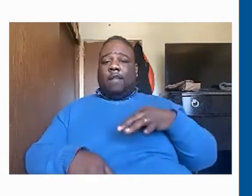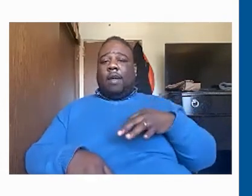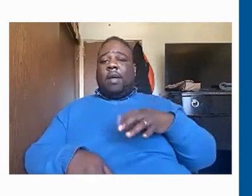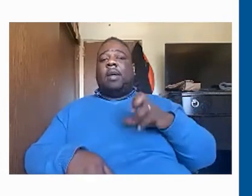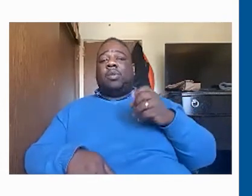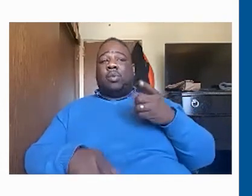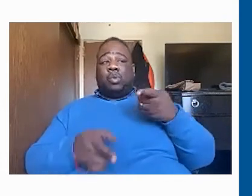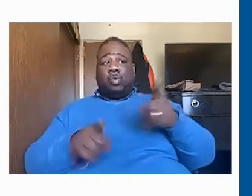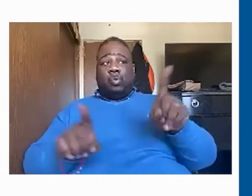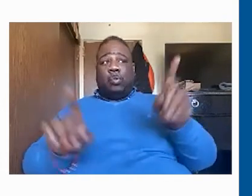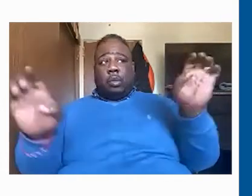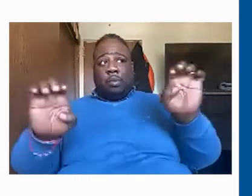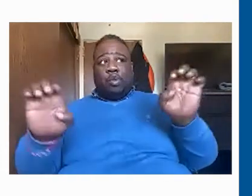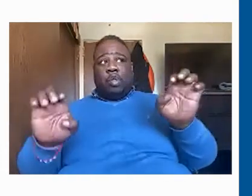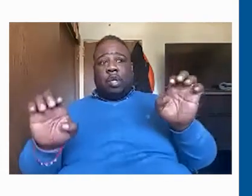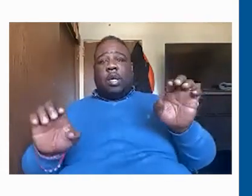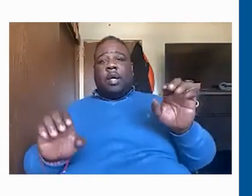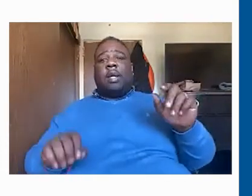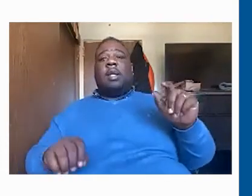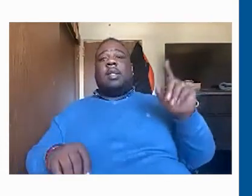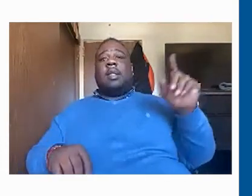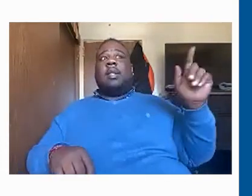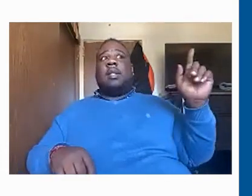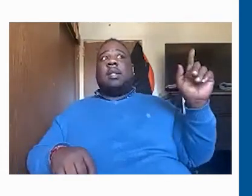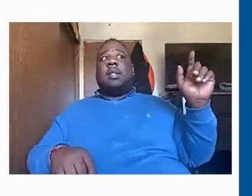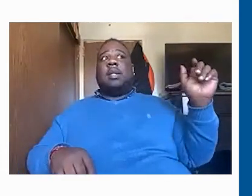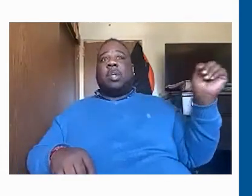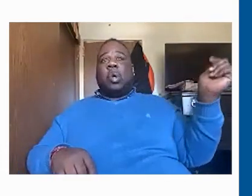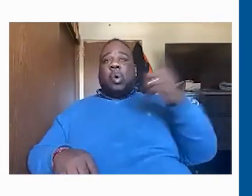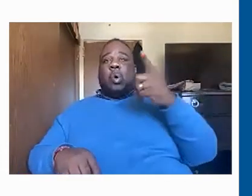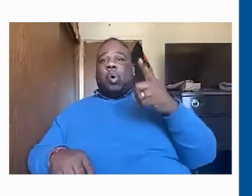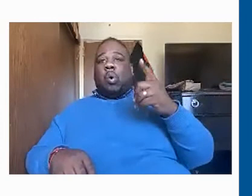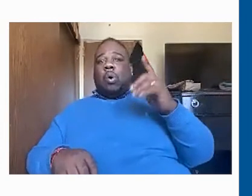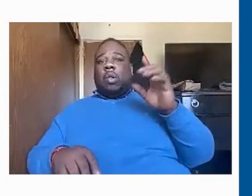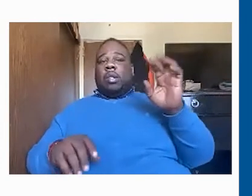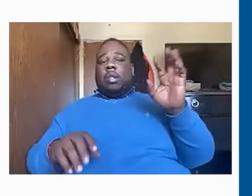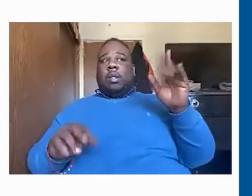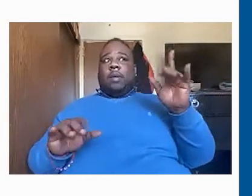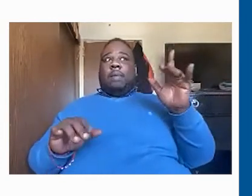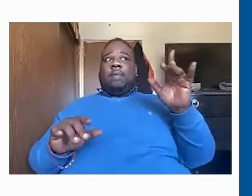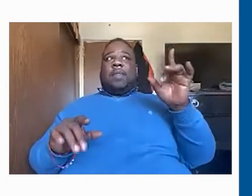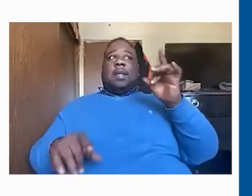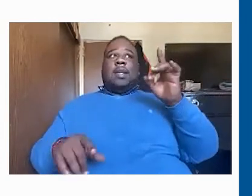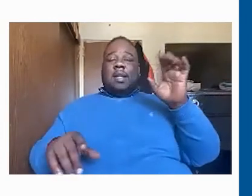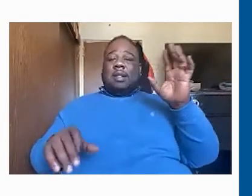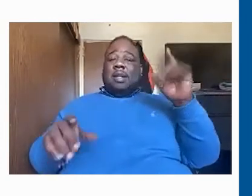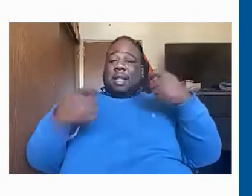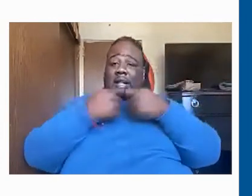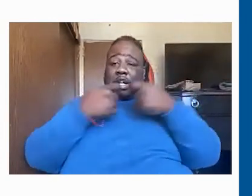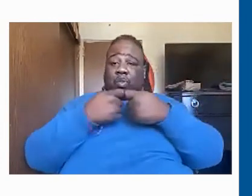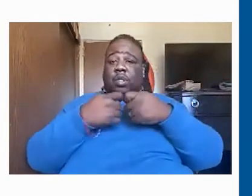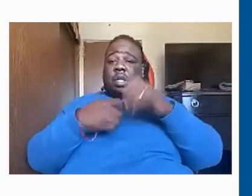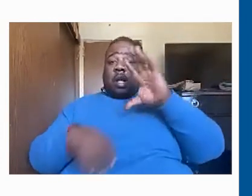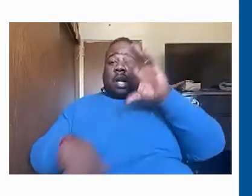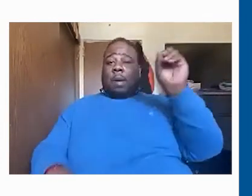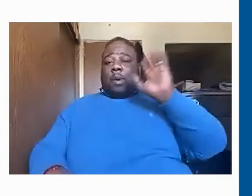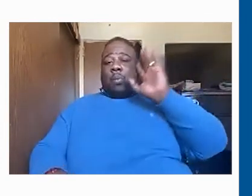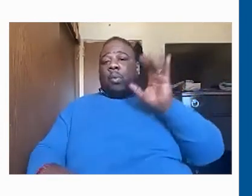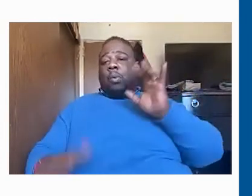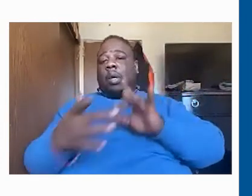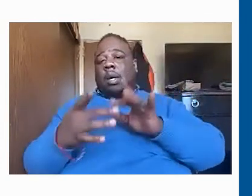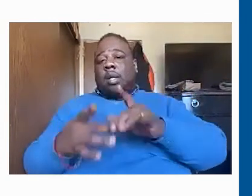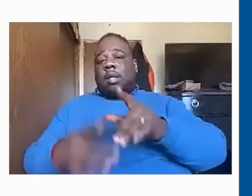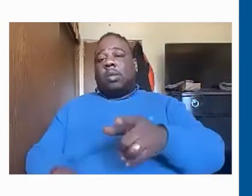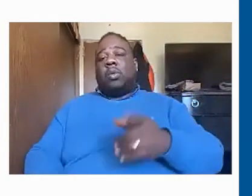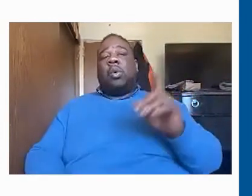to check on them. So it's a way you can sign up. The city doesn't have a registry specifically for disabilities,